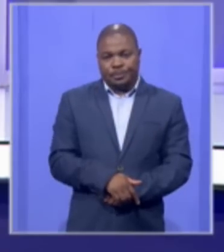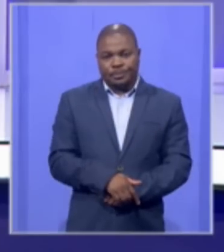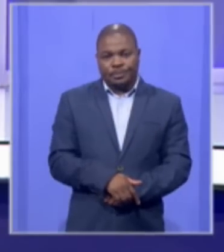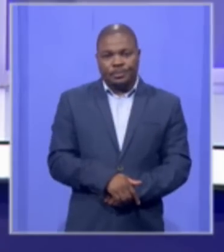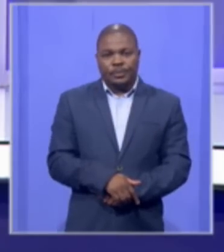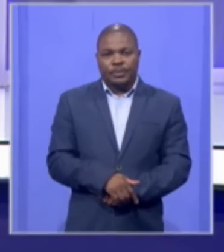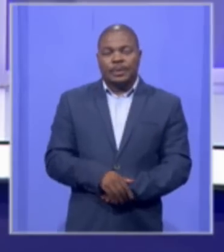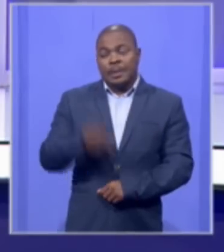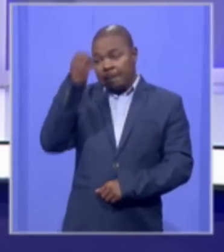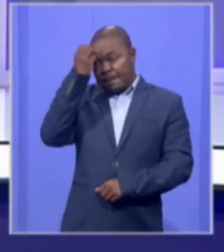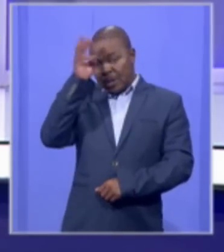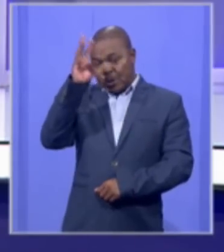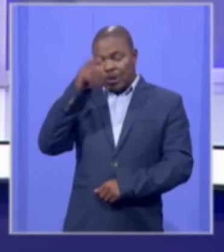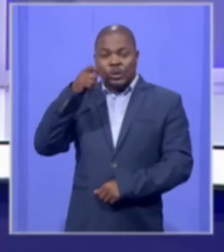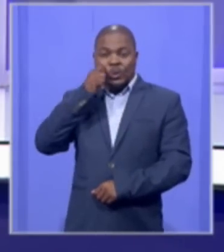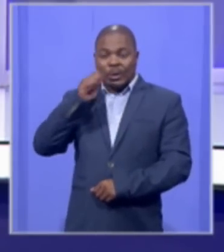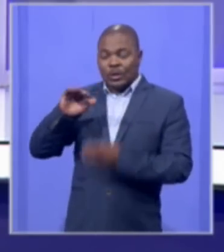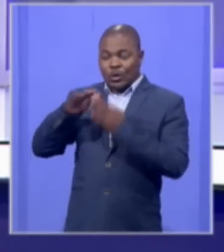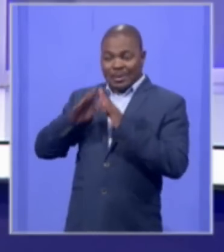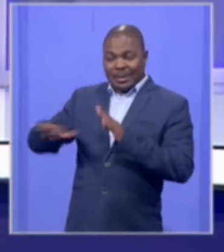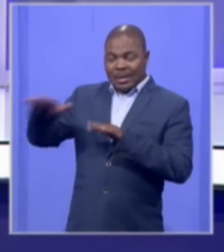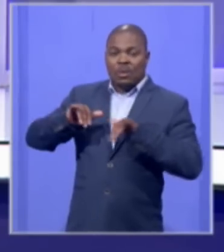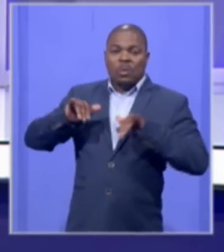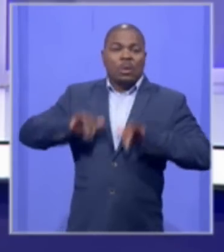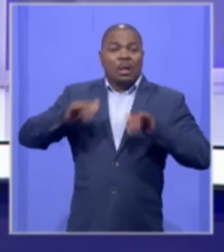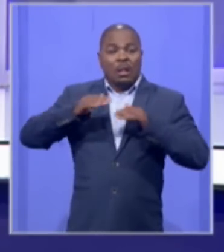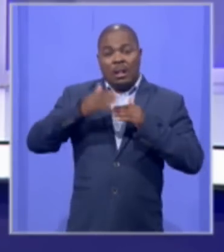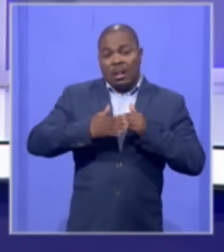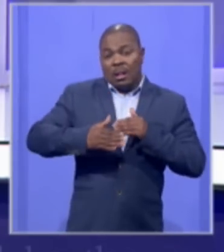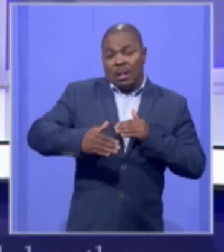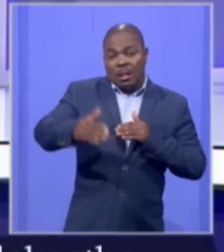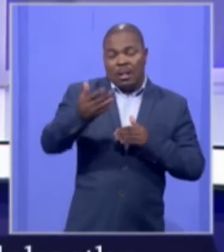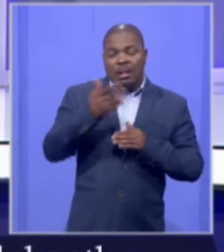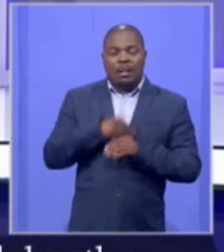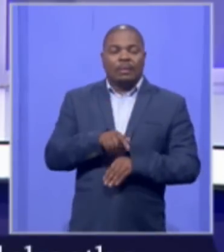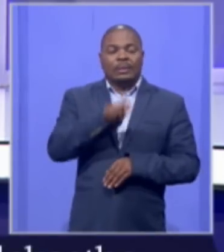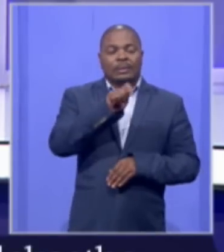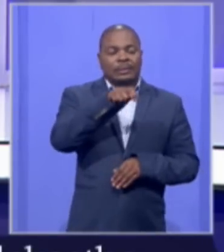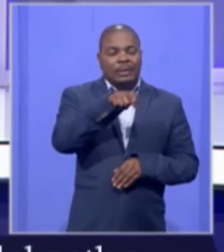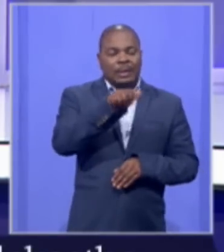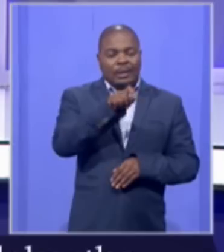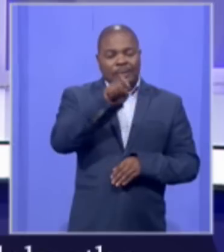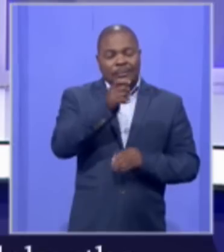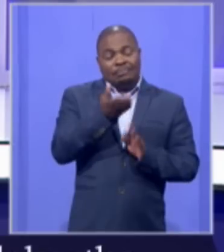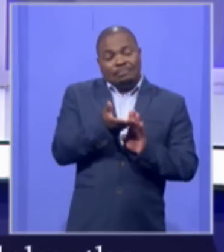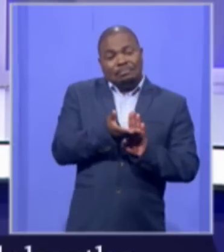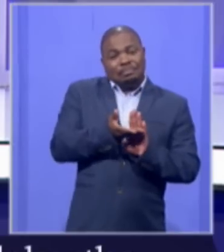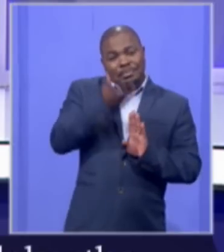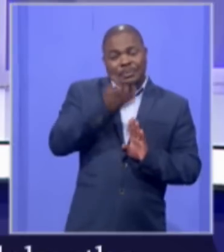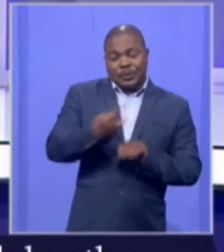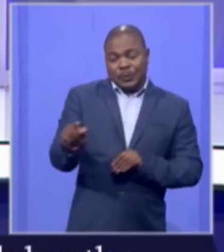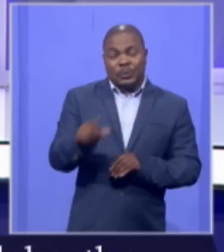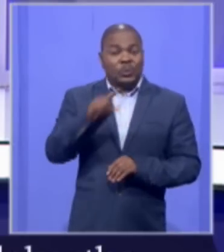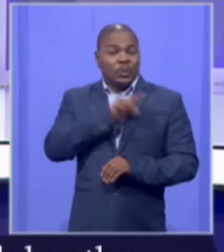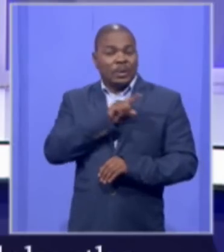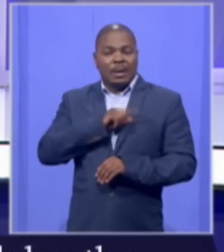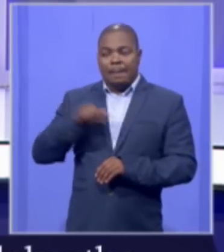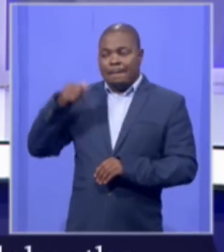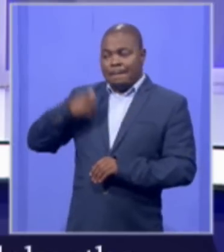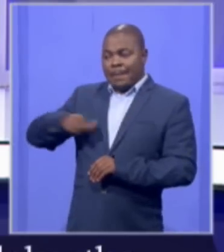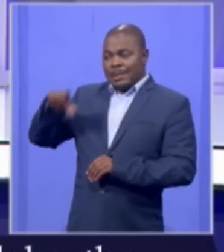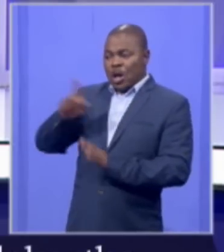Badudi ba Tshwane ba swanela ke go itukišetša tetelo ye kgolo ya go eketšwa ga ditefelo tša lekgetho kgauswinyana. Seo ka ge dikoloto tša masepala